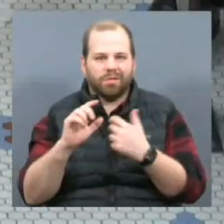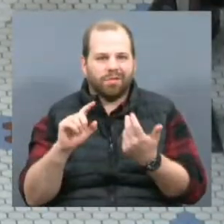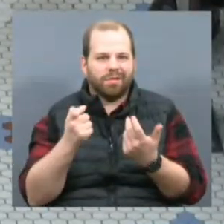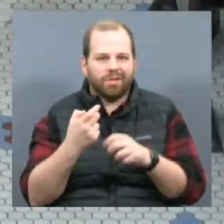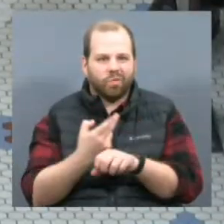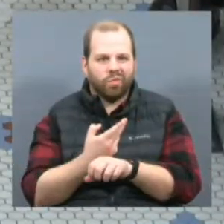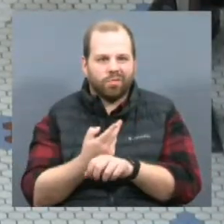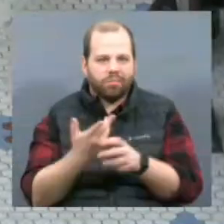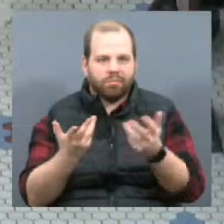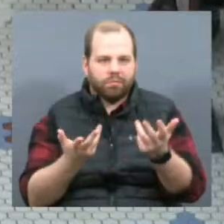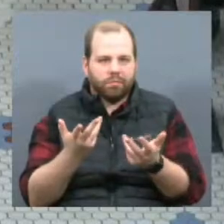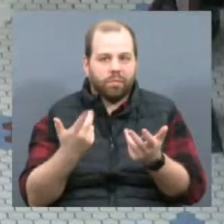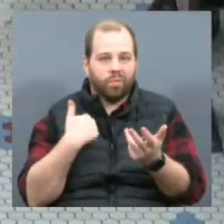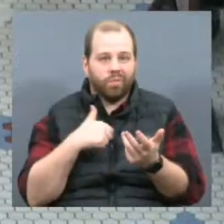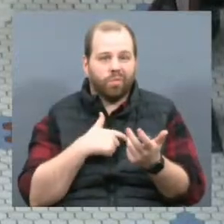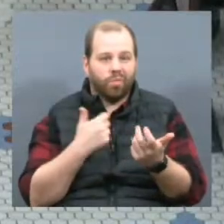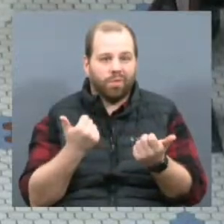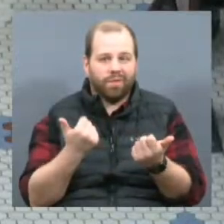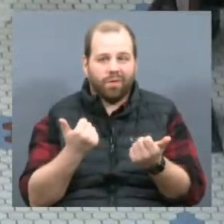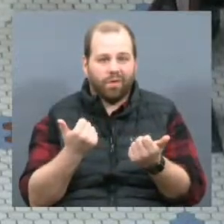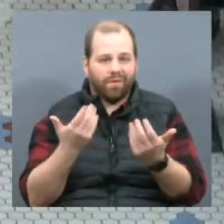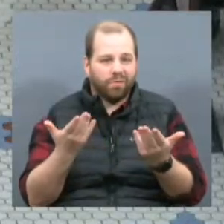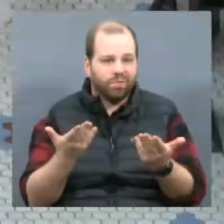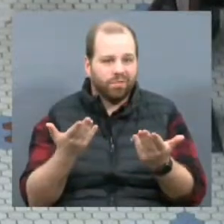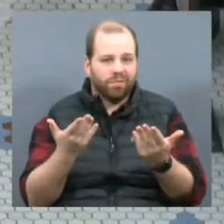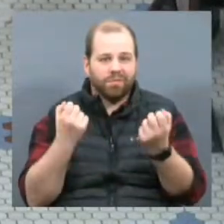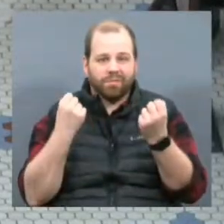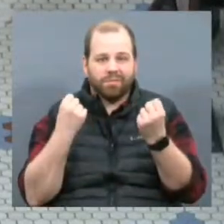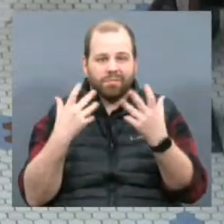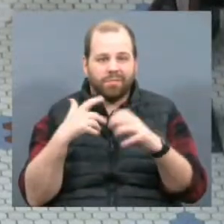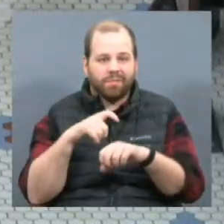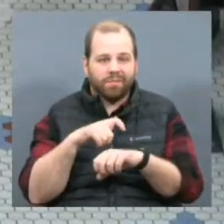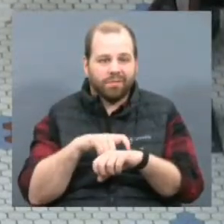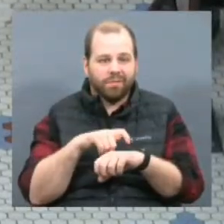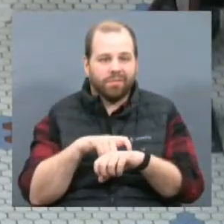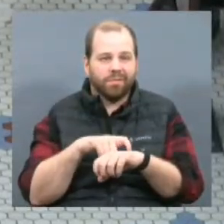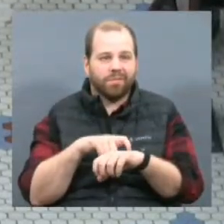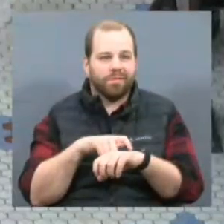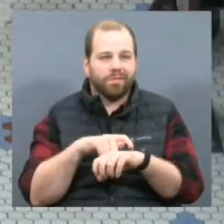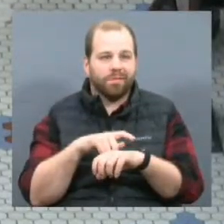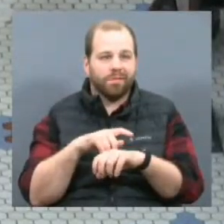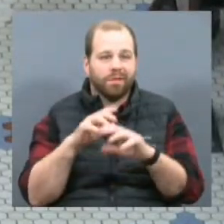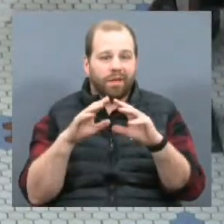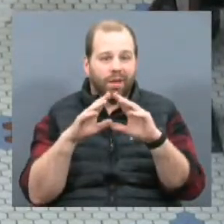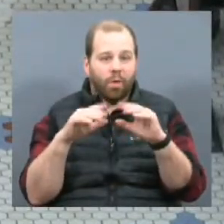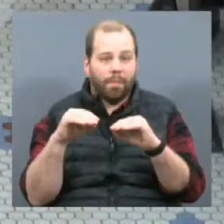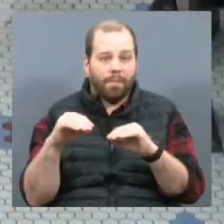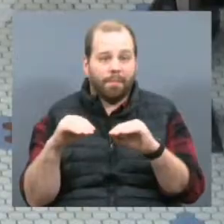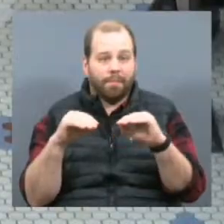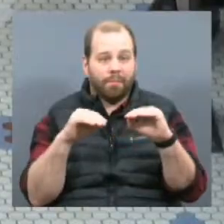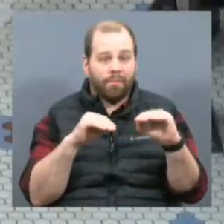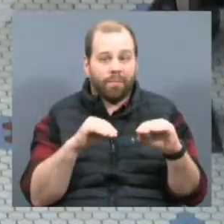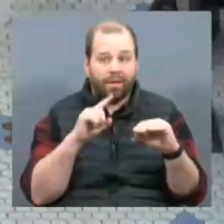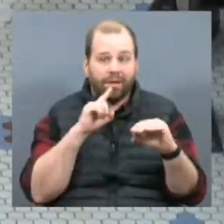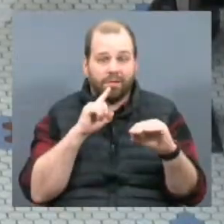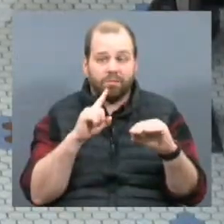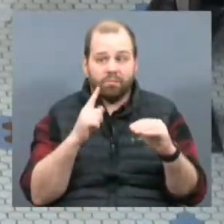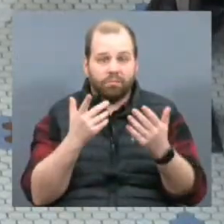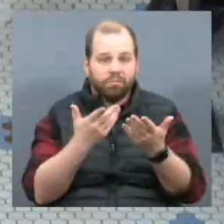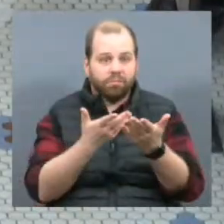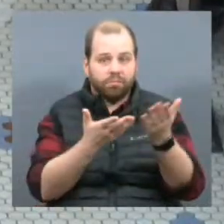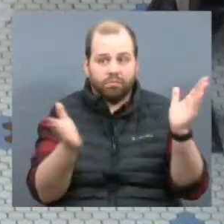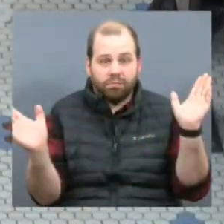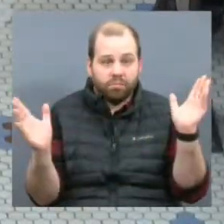can use. We've offered numerous times to move the house. I mean, it's an open offer.